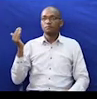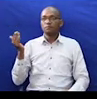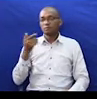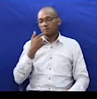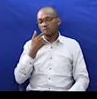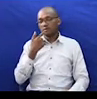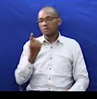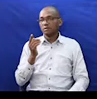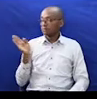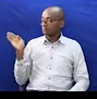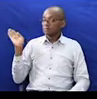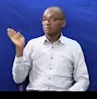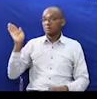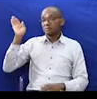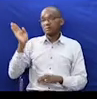before, this is